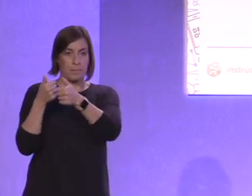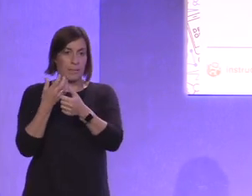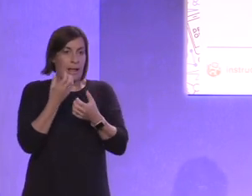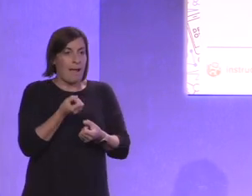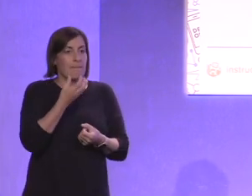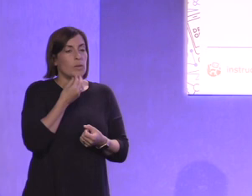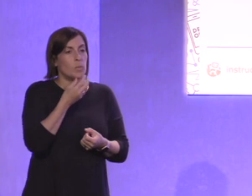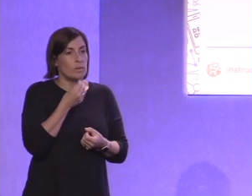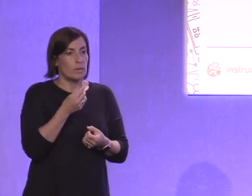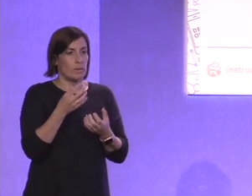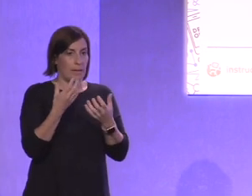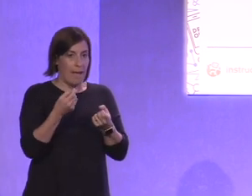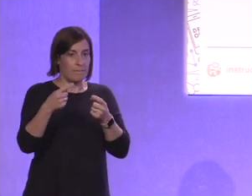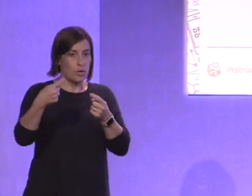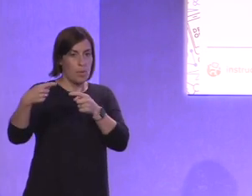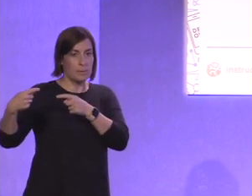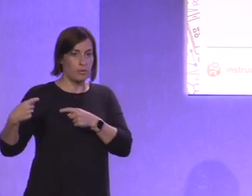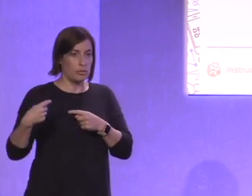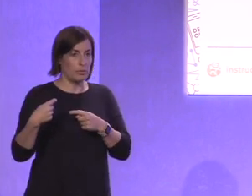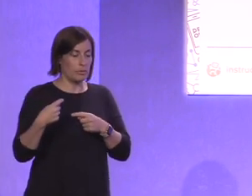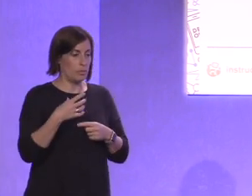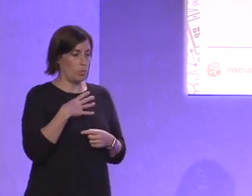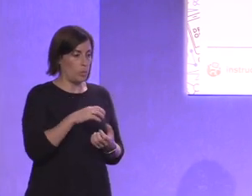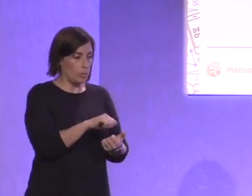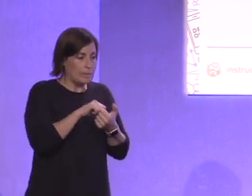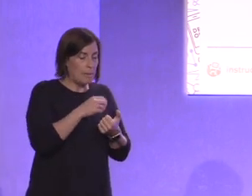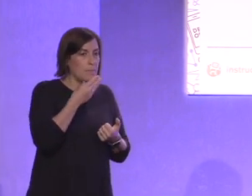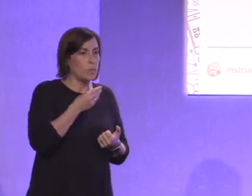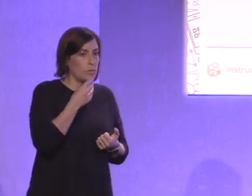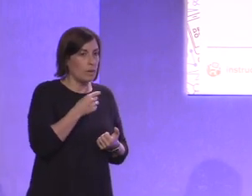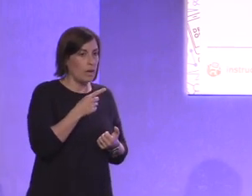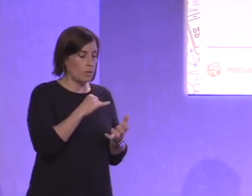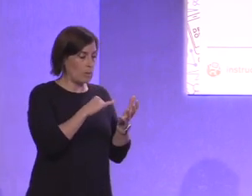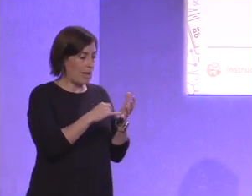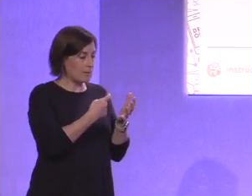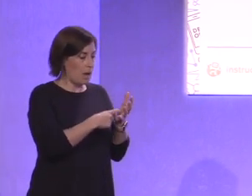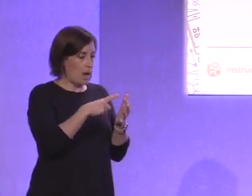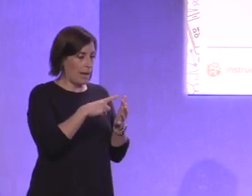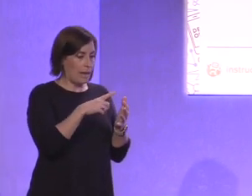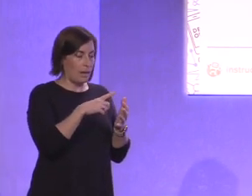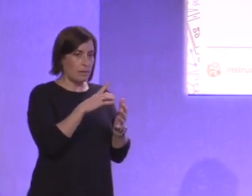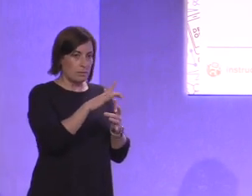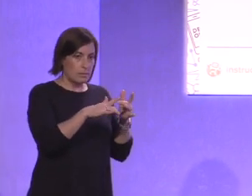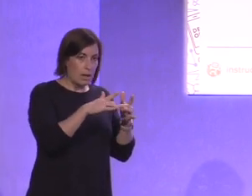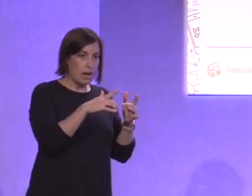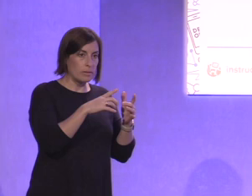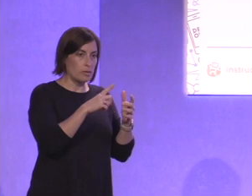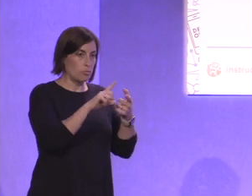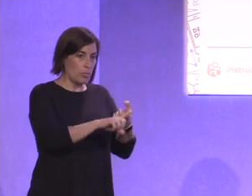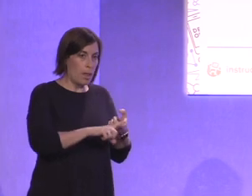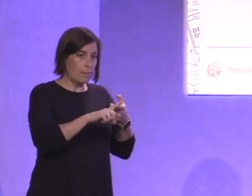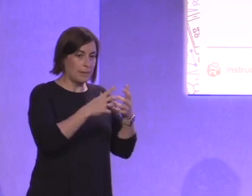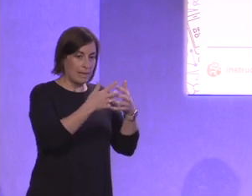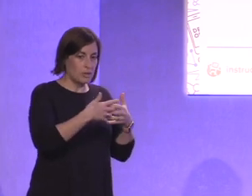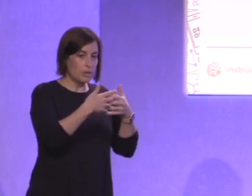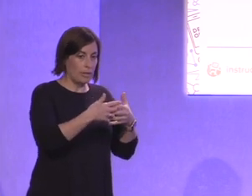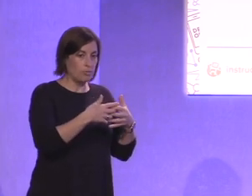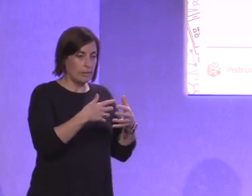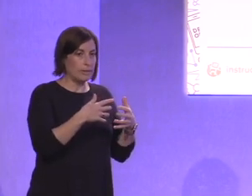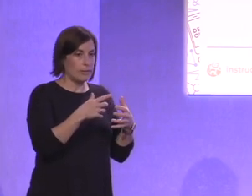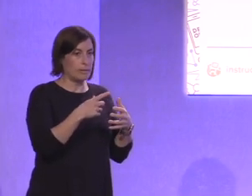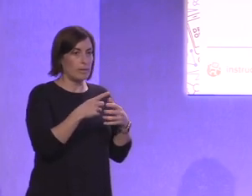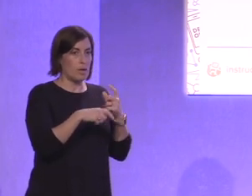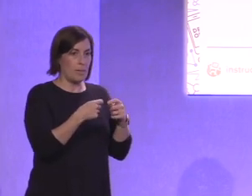competition in the market. That is also important when you're using site reliability engineering. It's the why Why do you do these things? It's to retain your